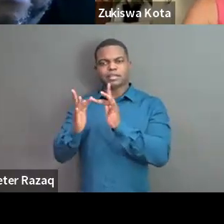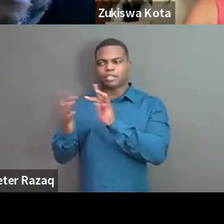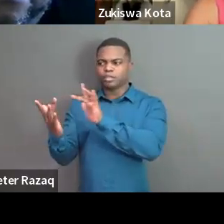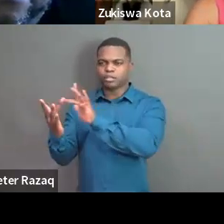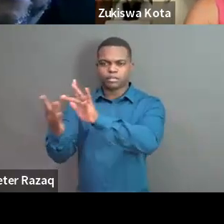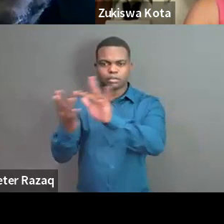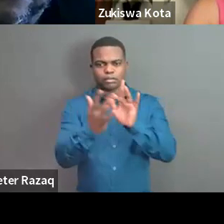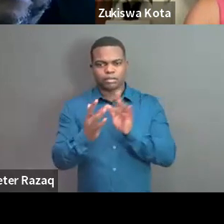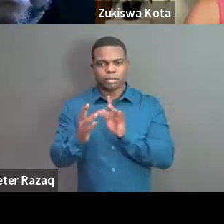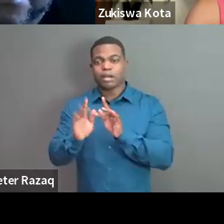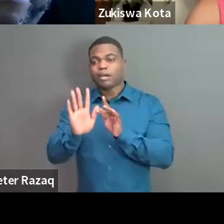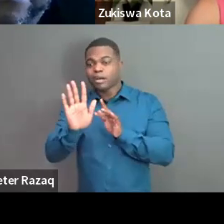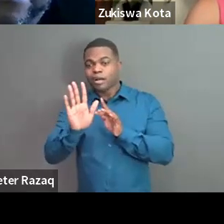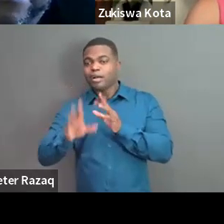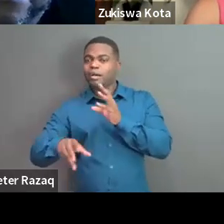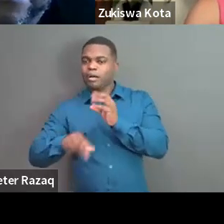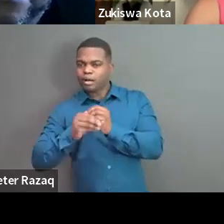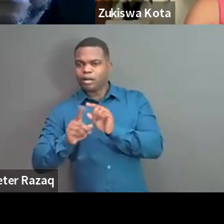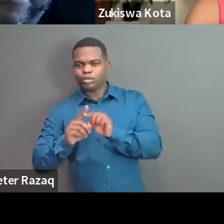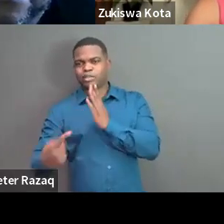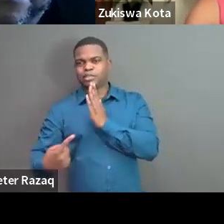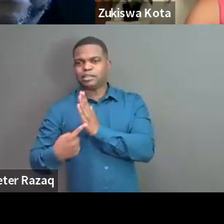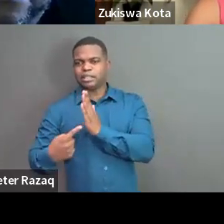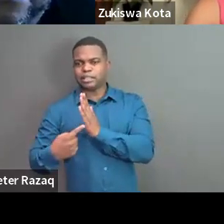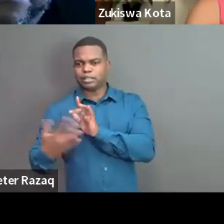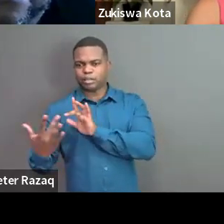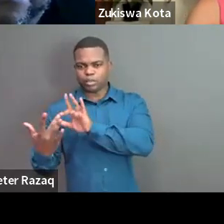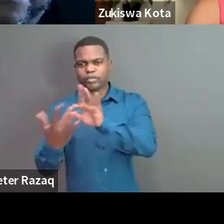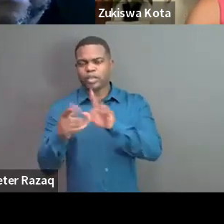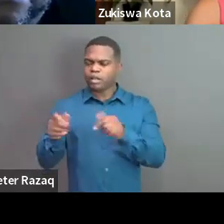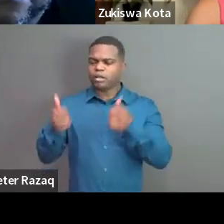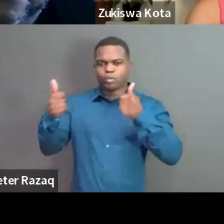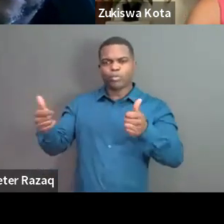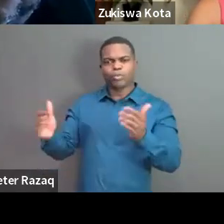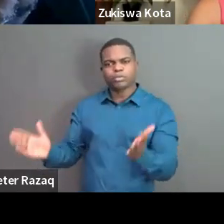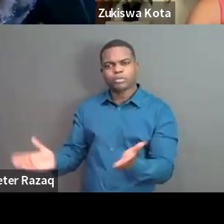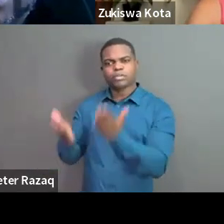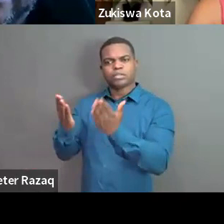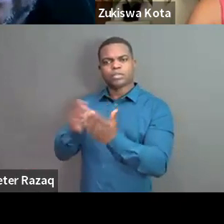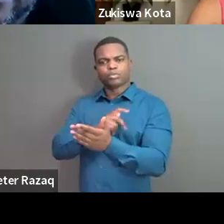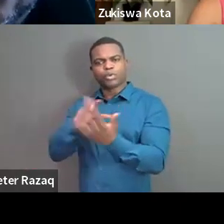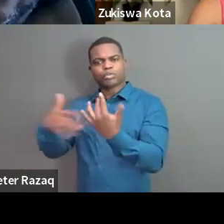for themselves online that can help them propel them into different opportunities. Yeah.